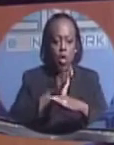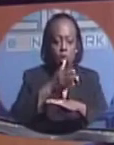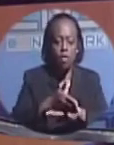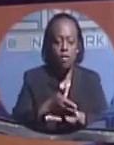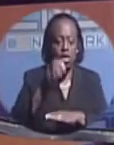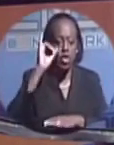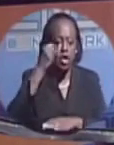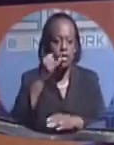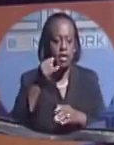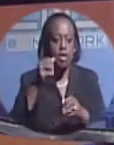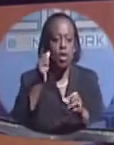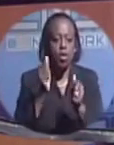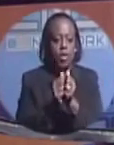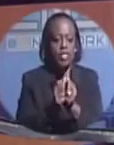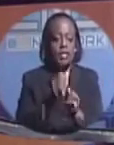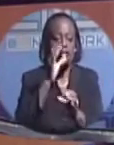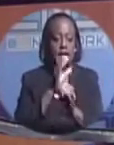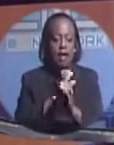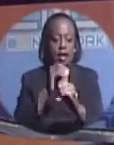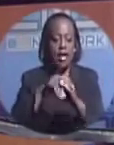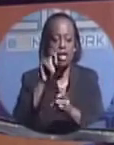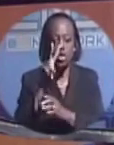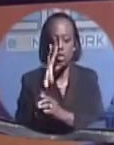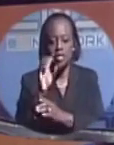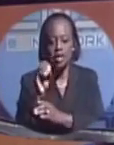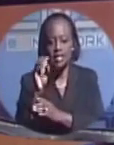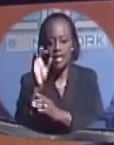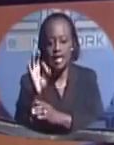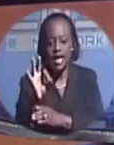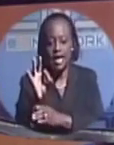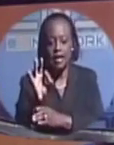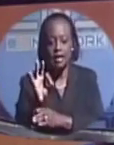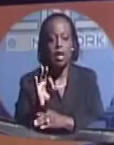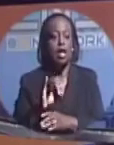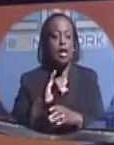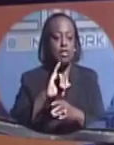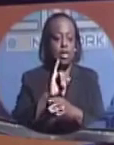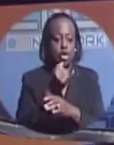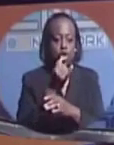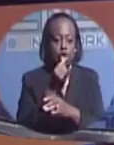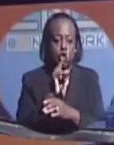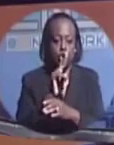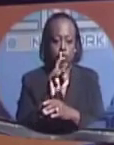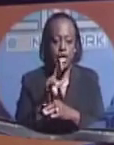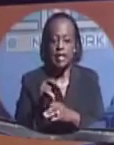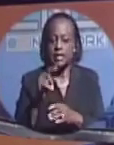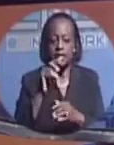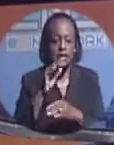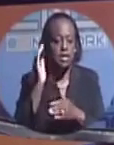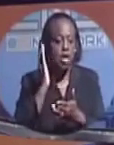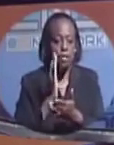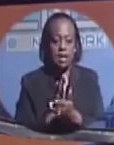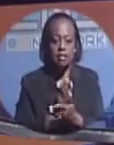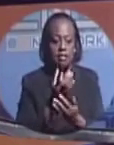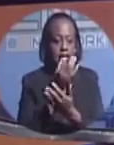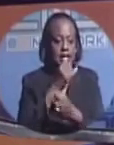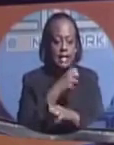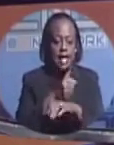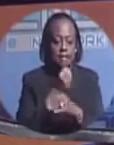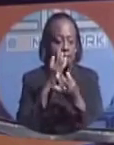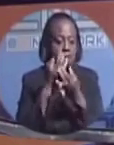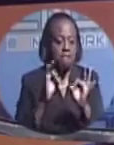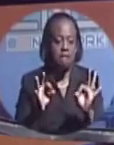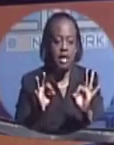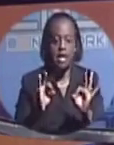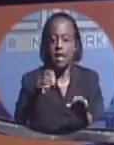in 2009. A jury acquitted Francis of murder on the direction of Justice Vera Watkins, who determined that the prosecution did